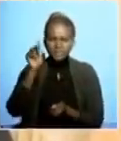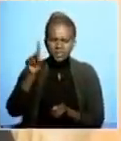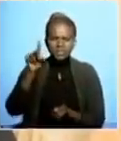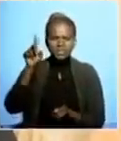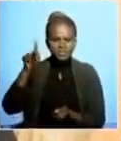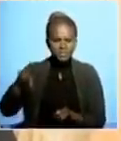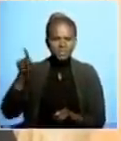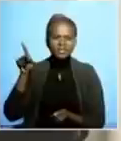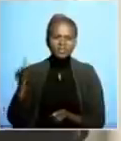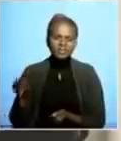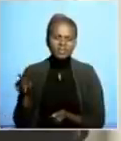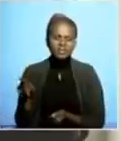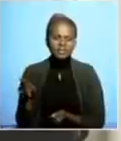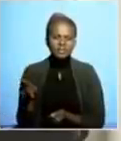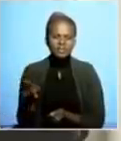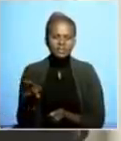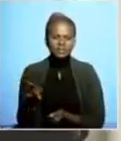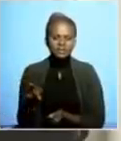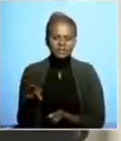Support